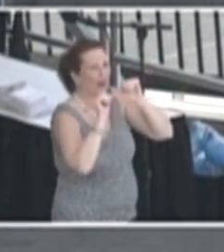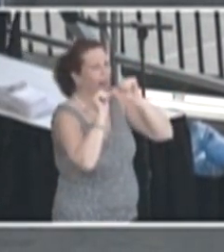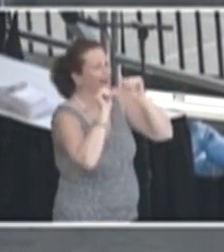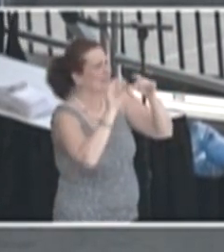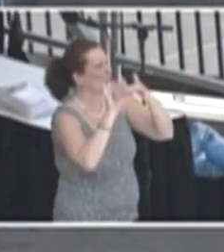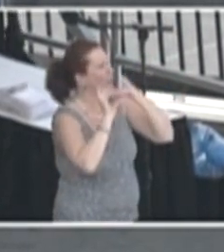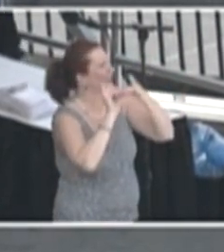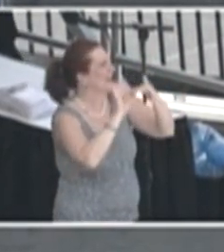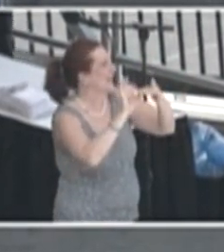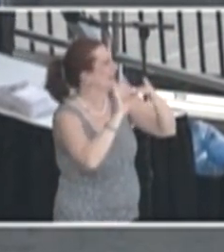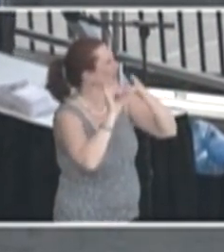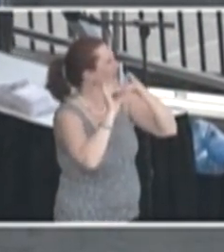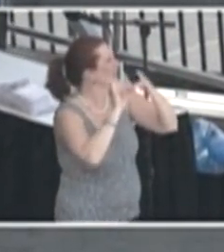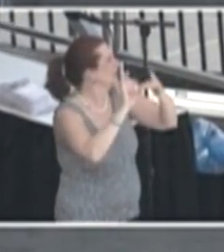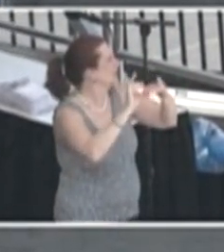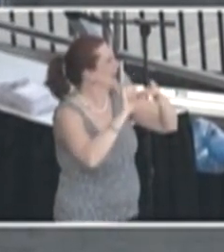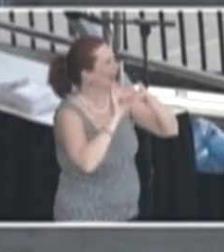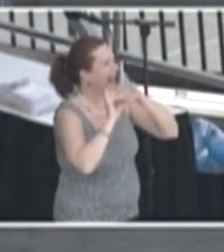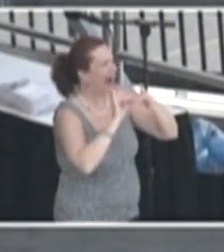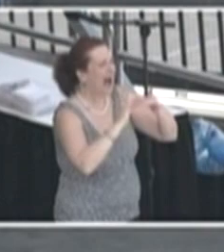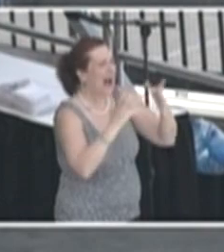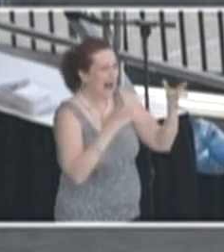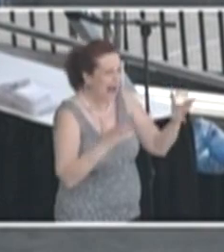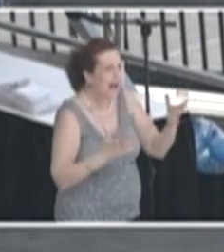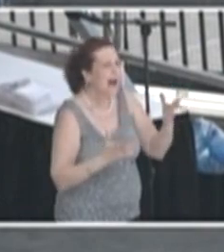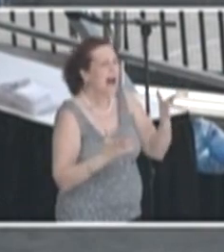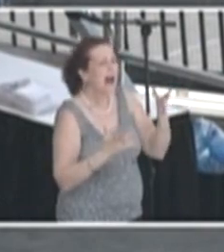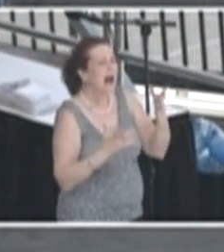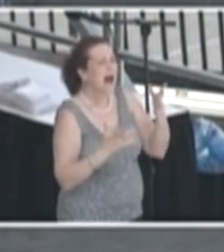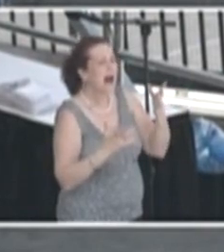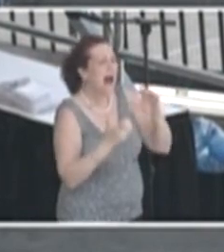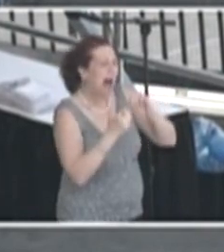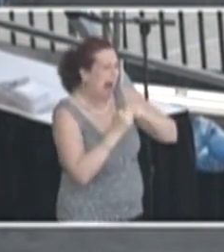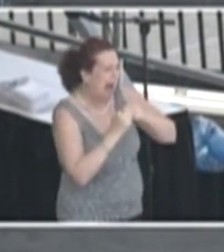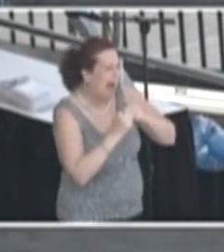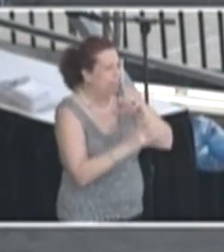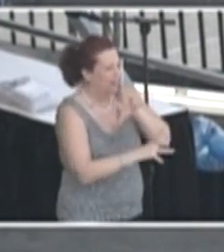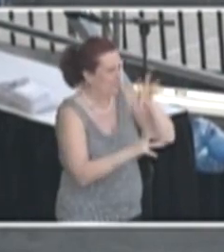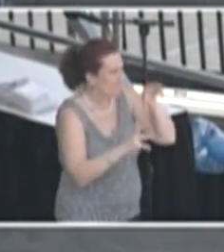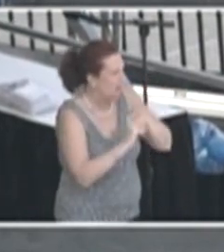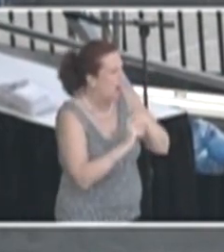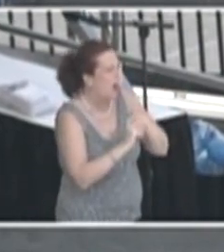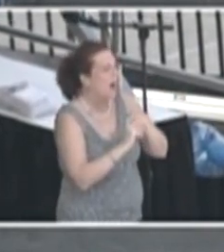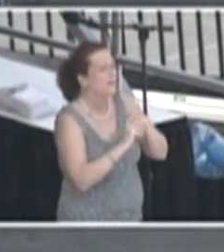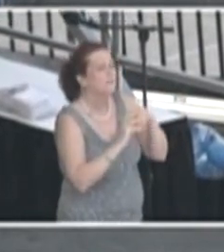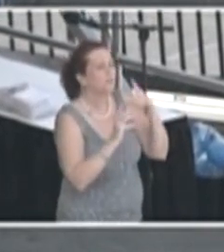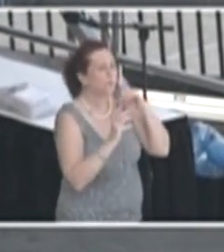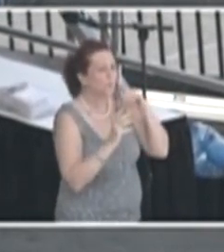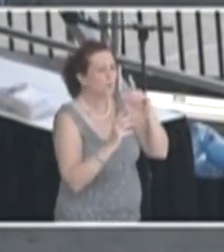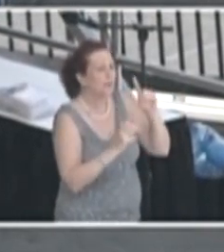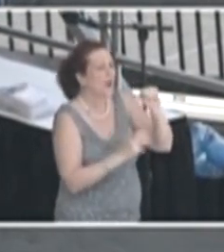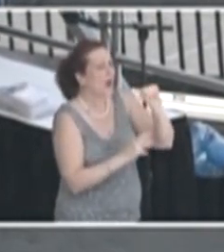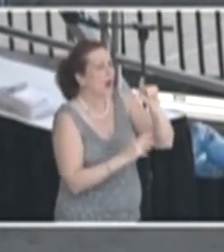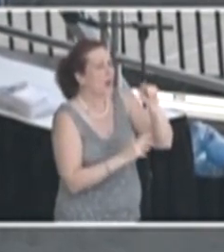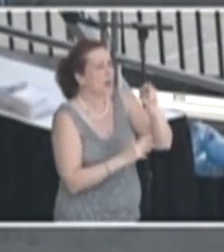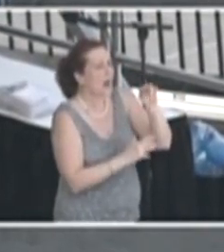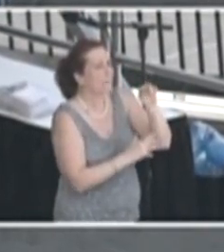us by actively partner in the alumni network through our